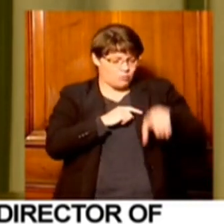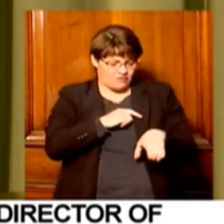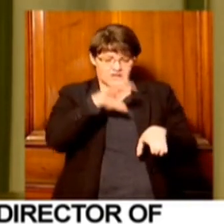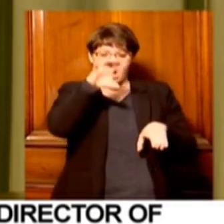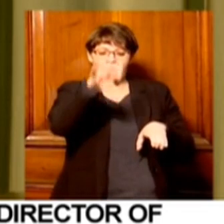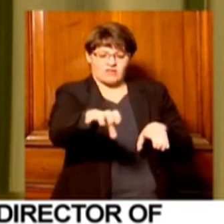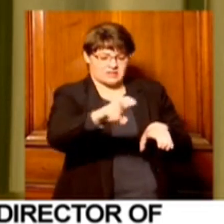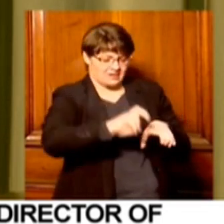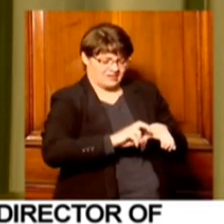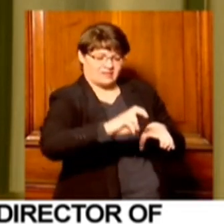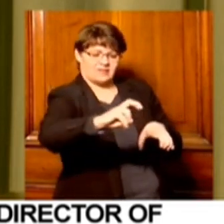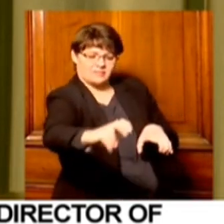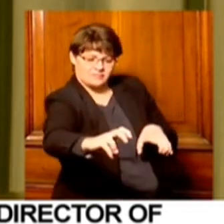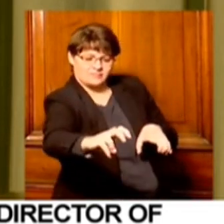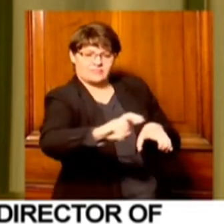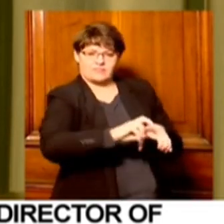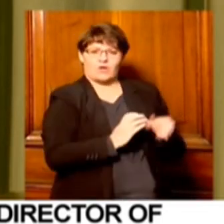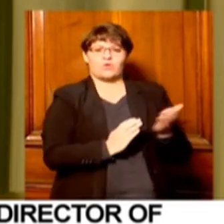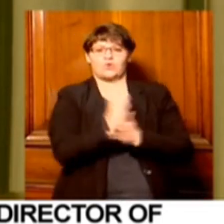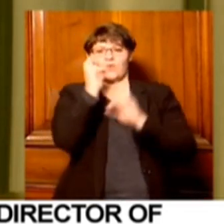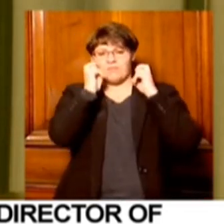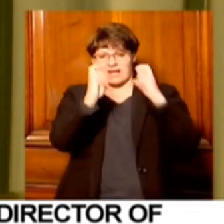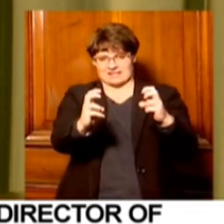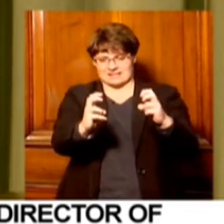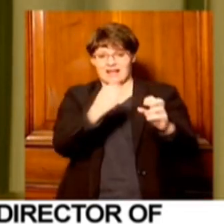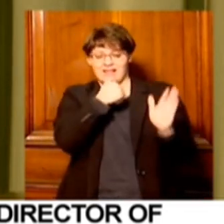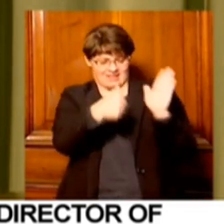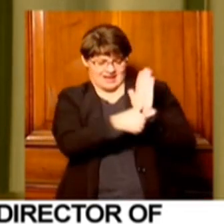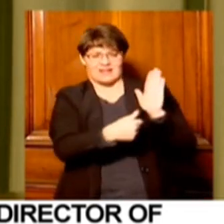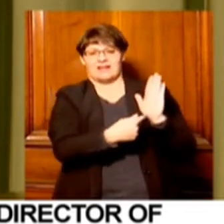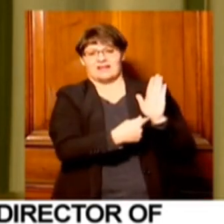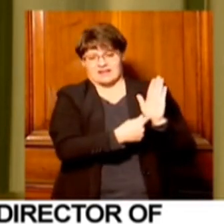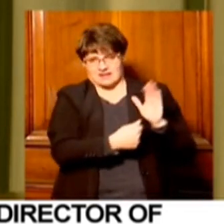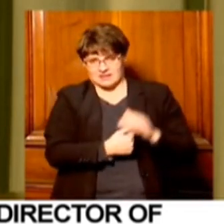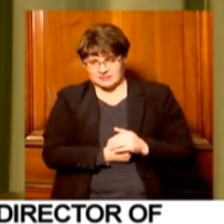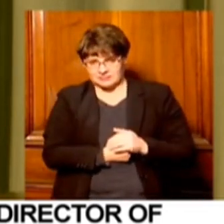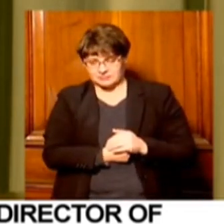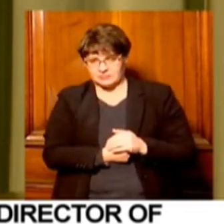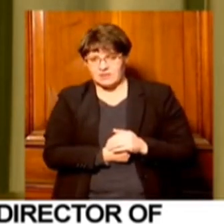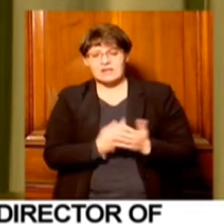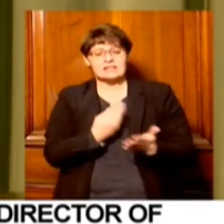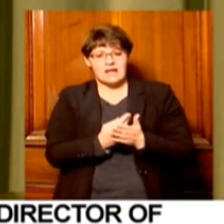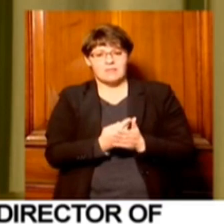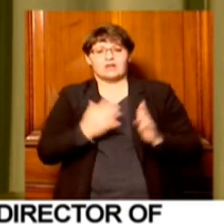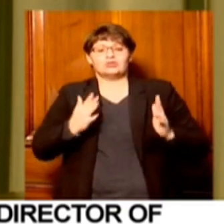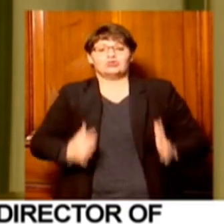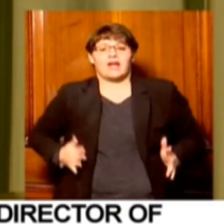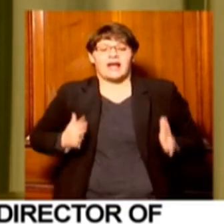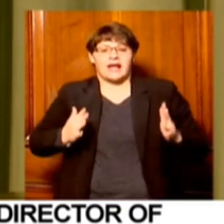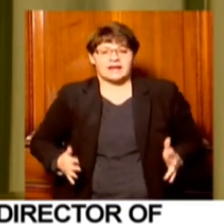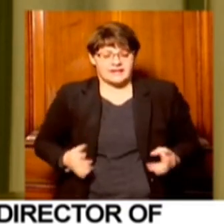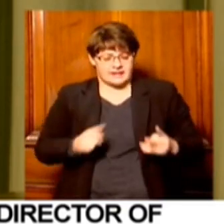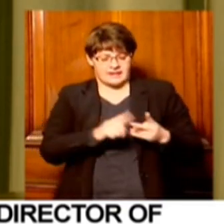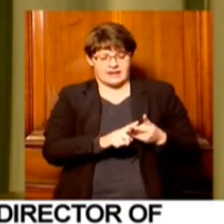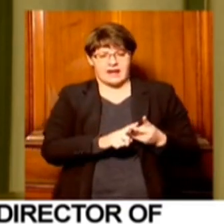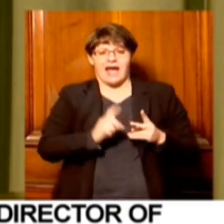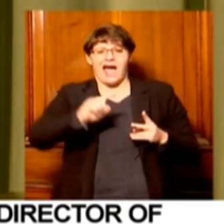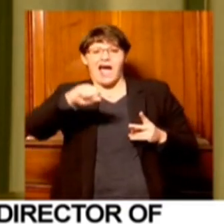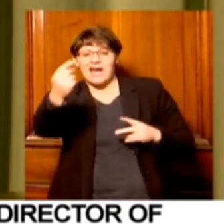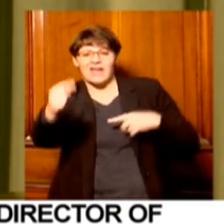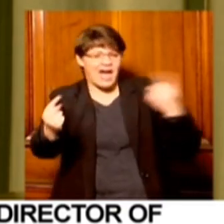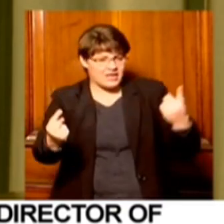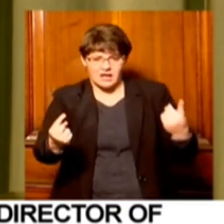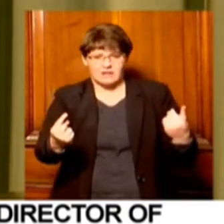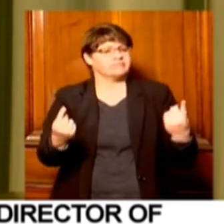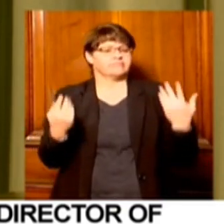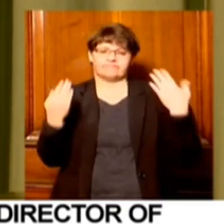permitted inter-provincial travel. Long-distance rail operations and travel